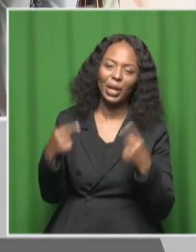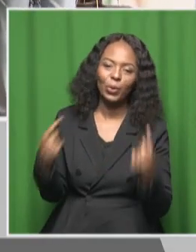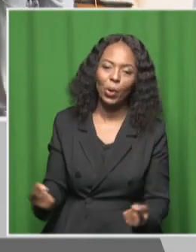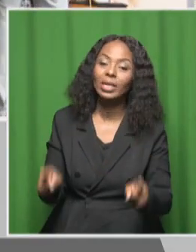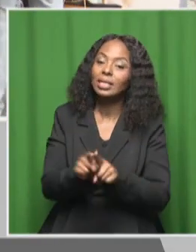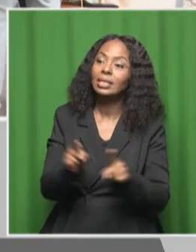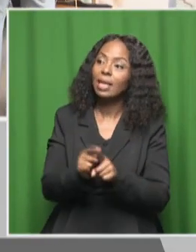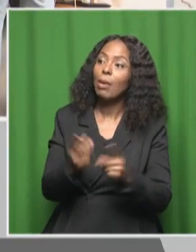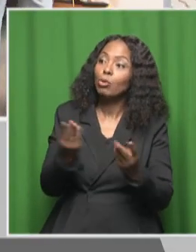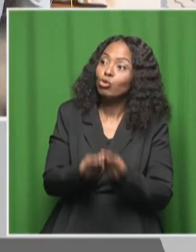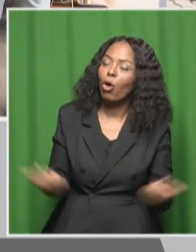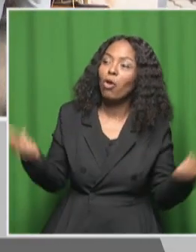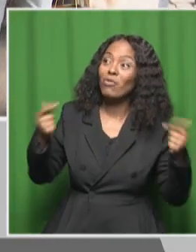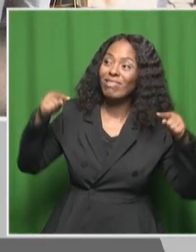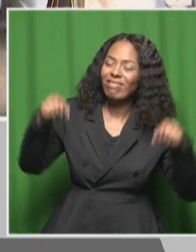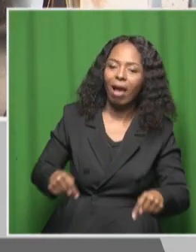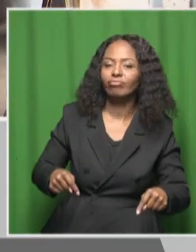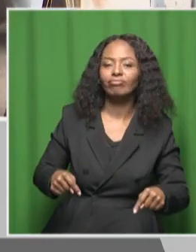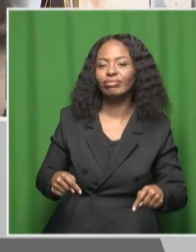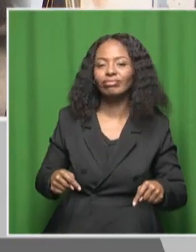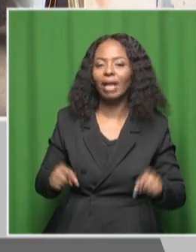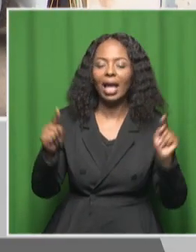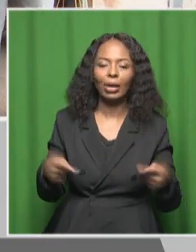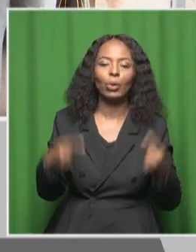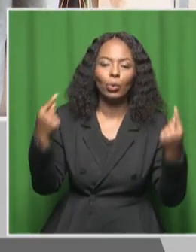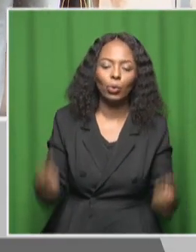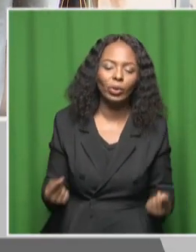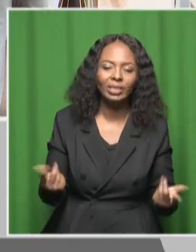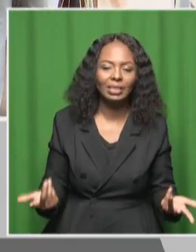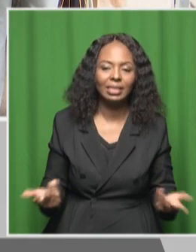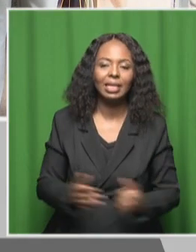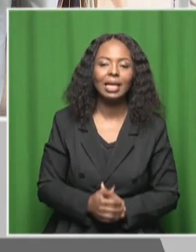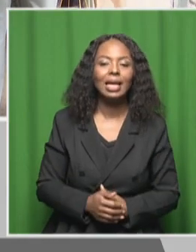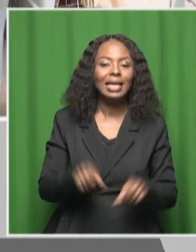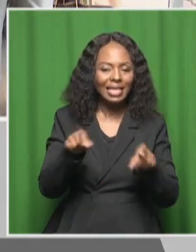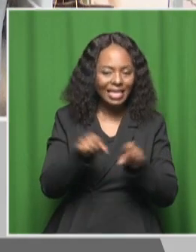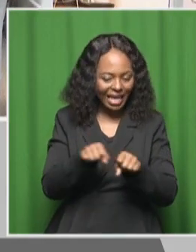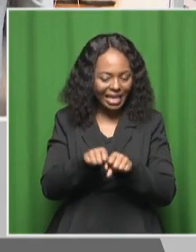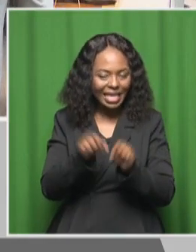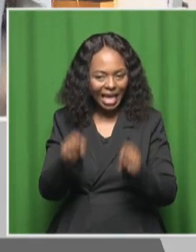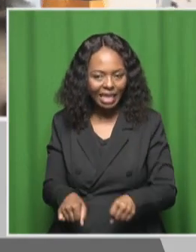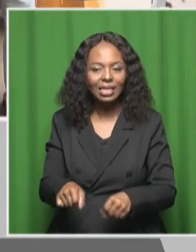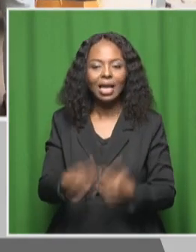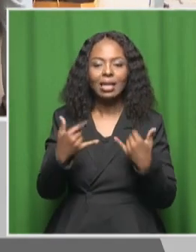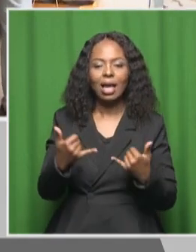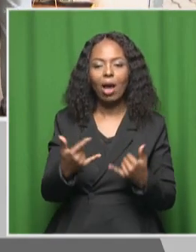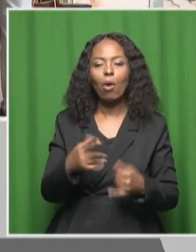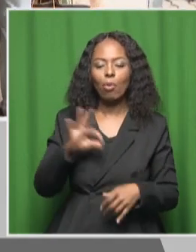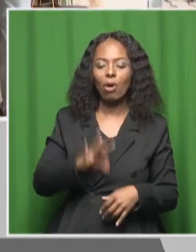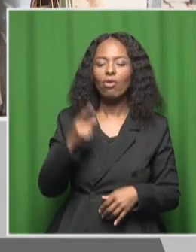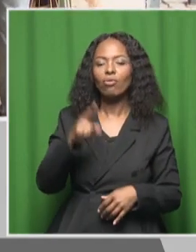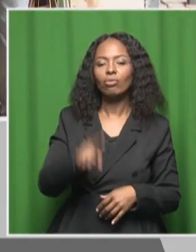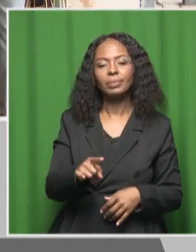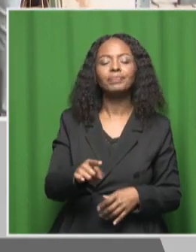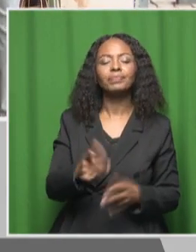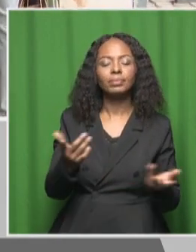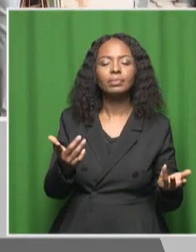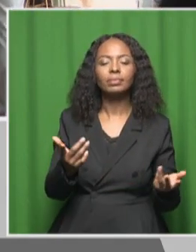As we speak now, Dinelle has just registered a profit. And if you don't want to give him credit for that because you